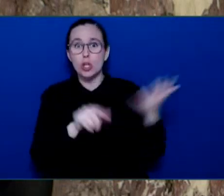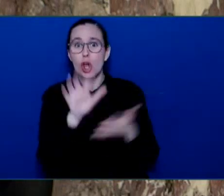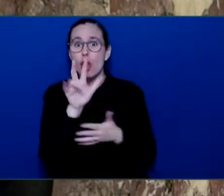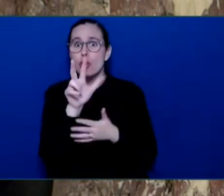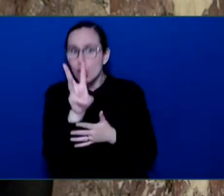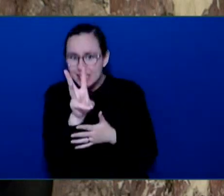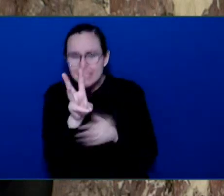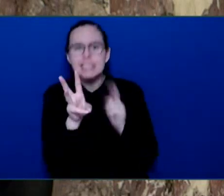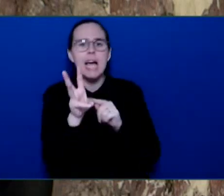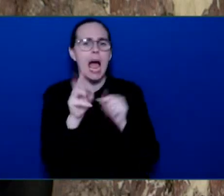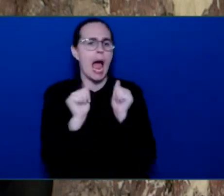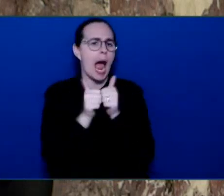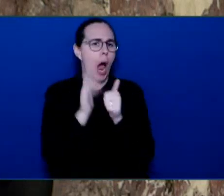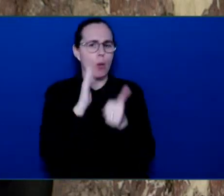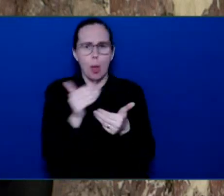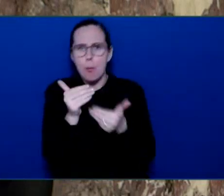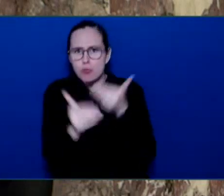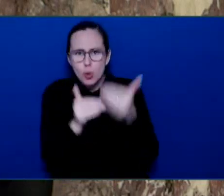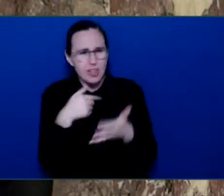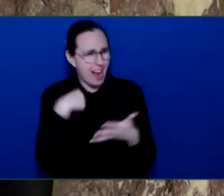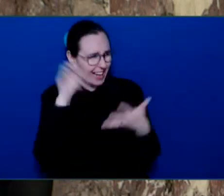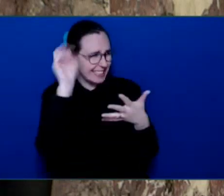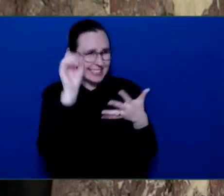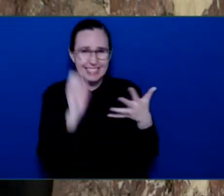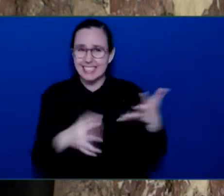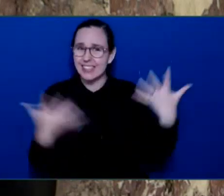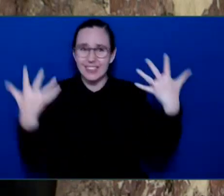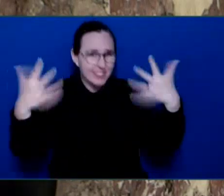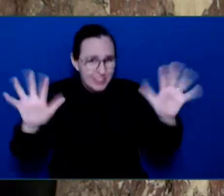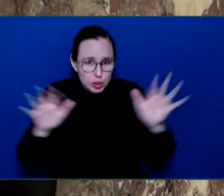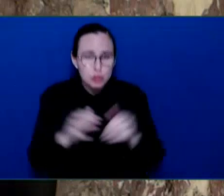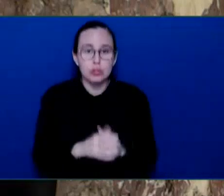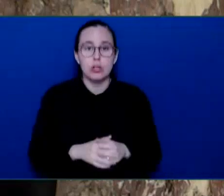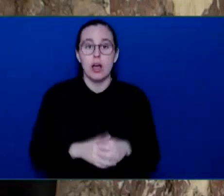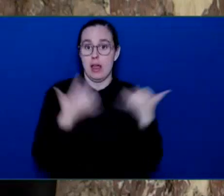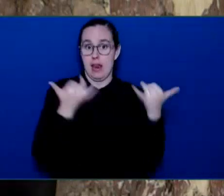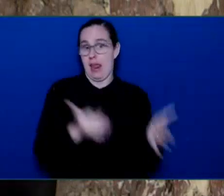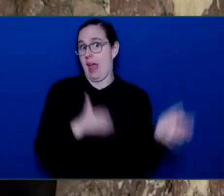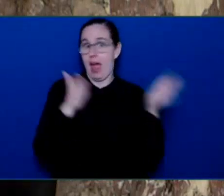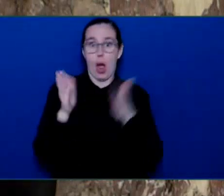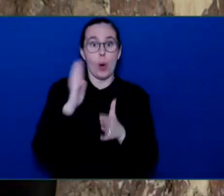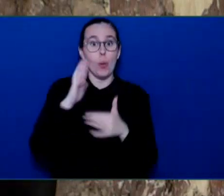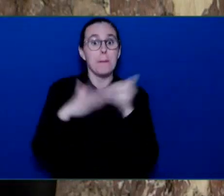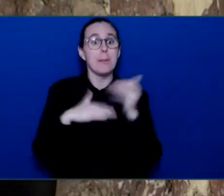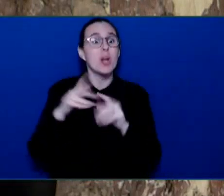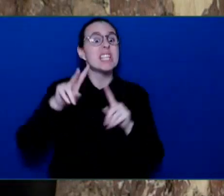we're building a second hospital in Surrey, which the opposition opposes.